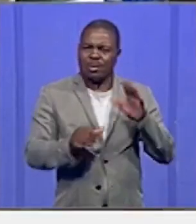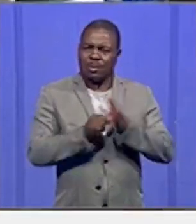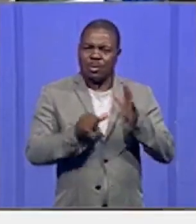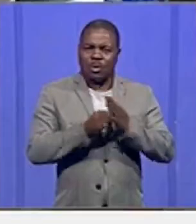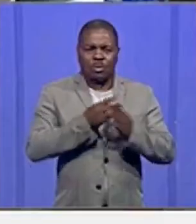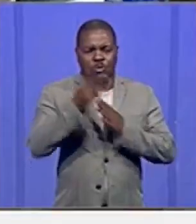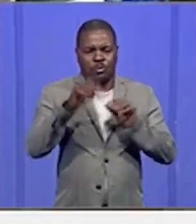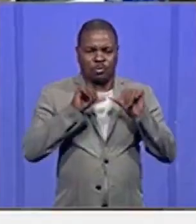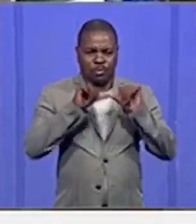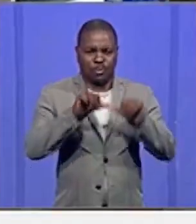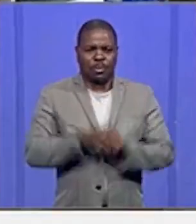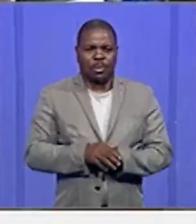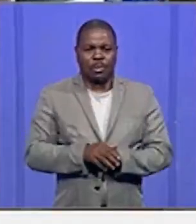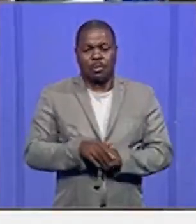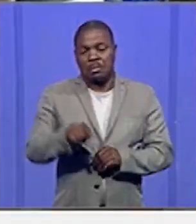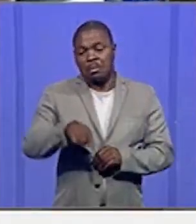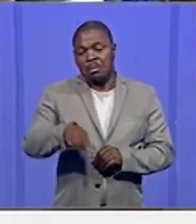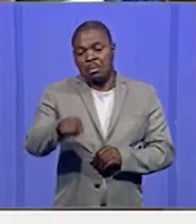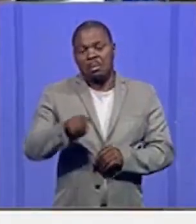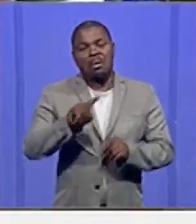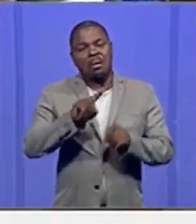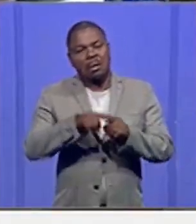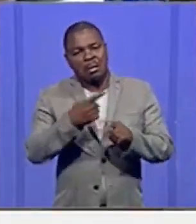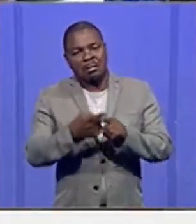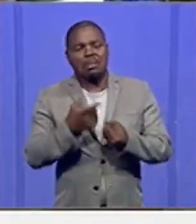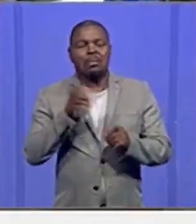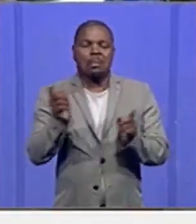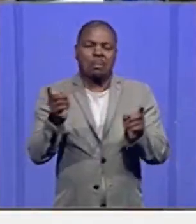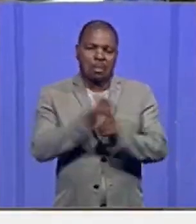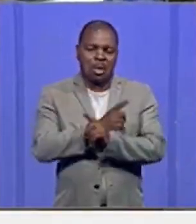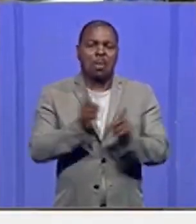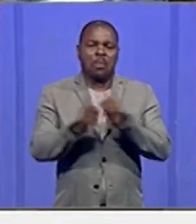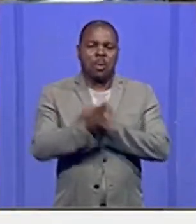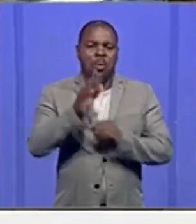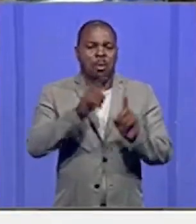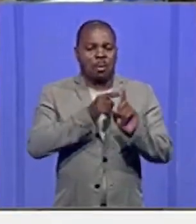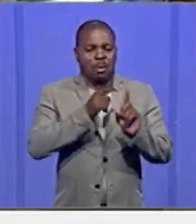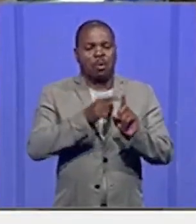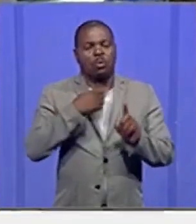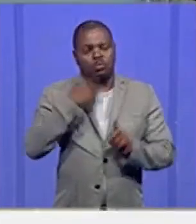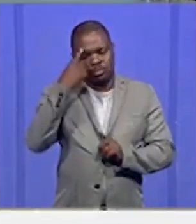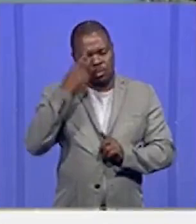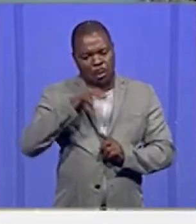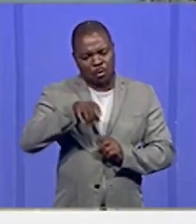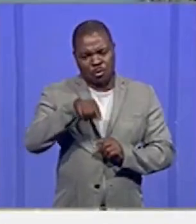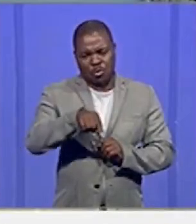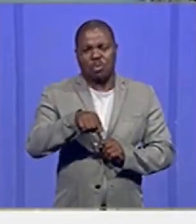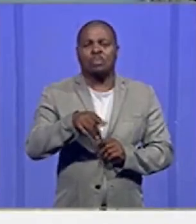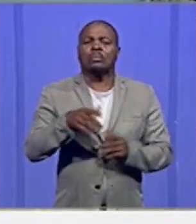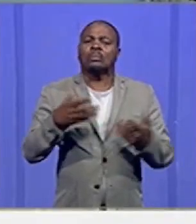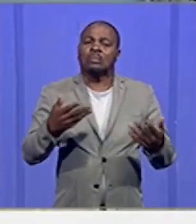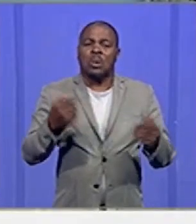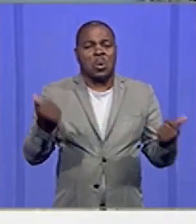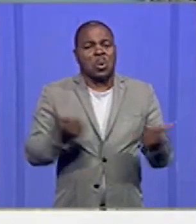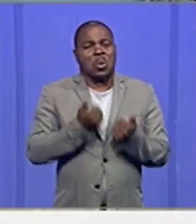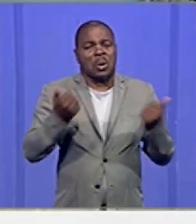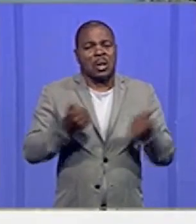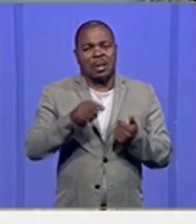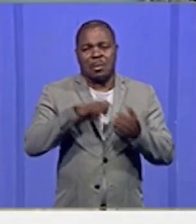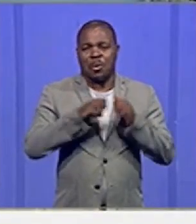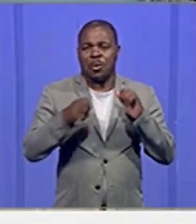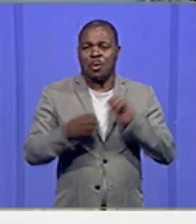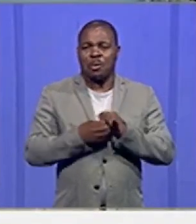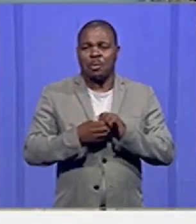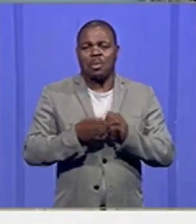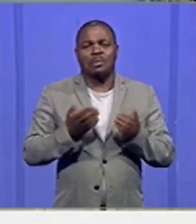tlo fetolwa kabinete haufinyana fela Mxolosi Dukwana o nka profensi e seng ntse e le